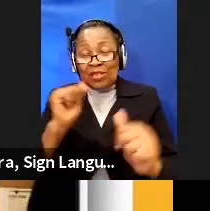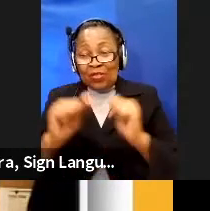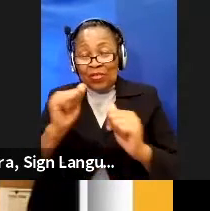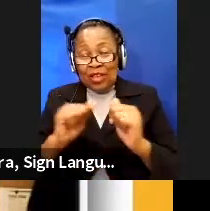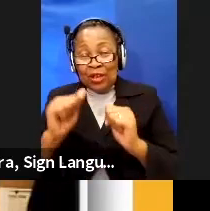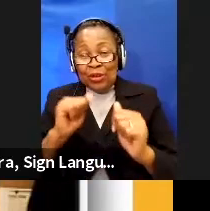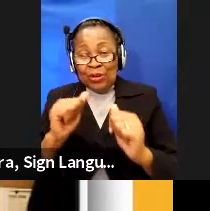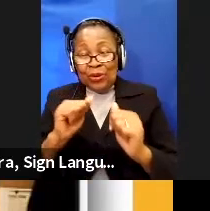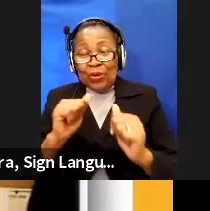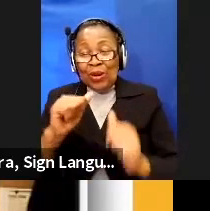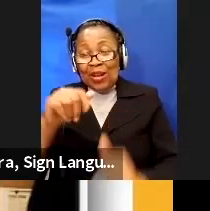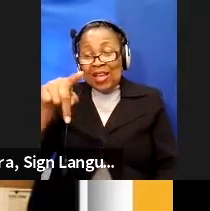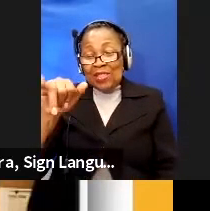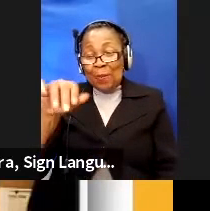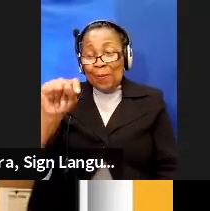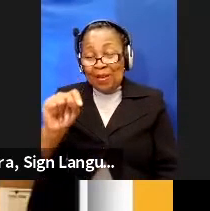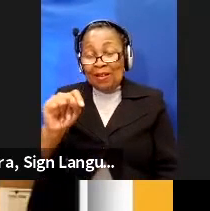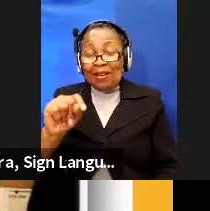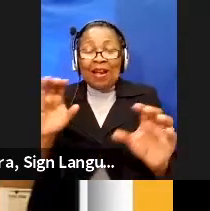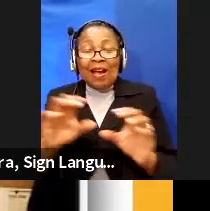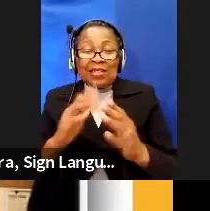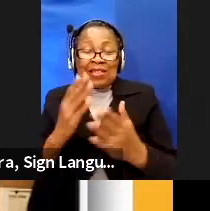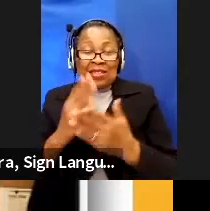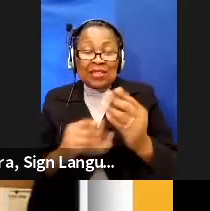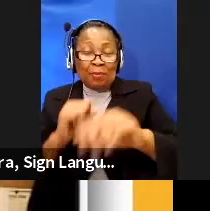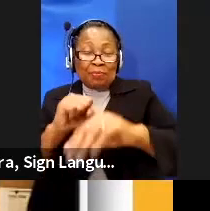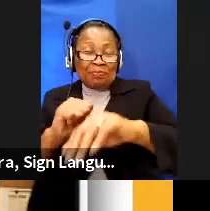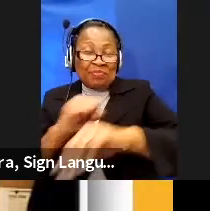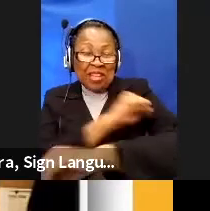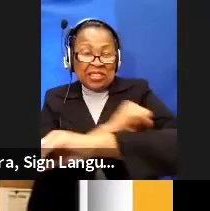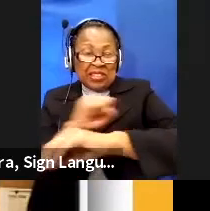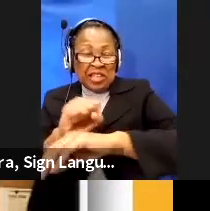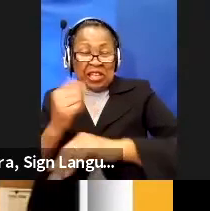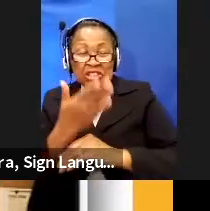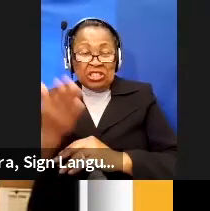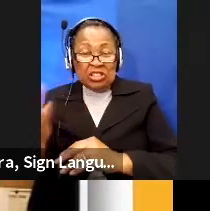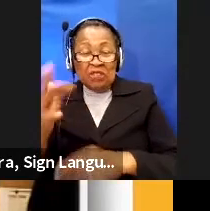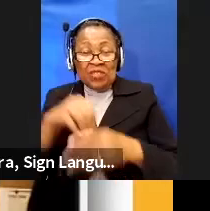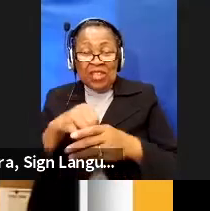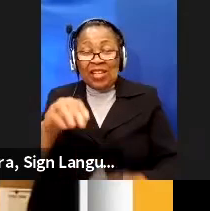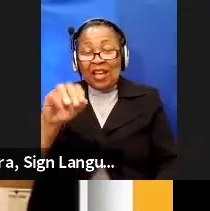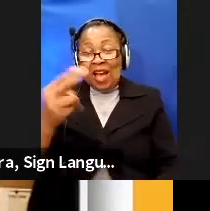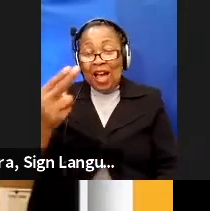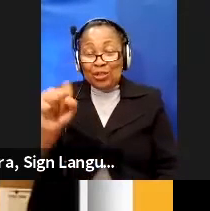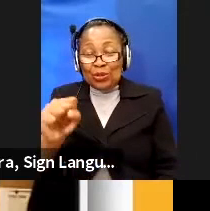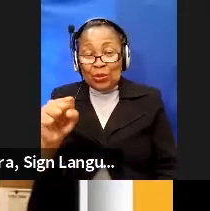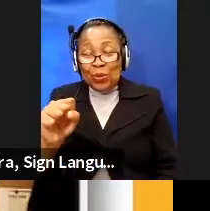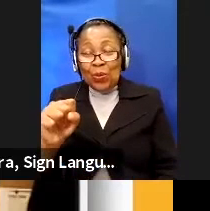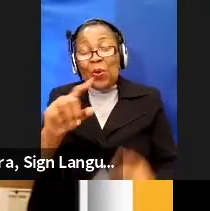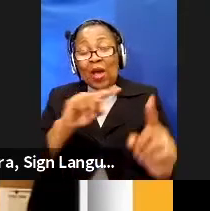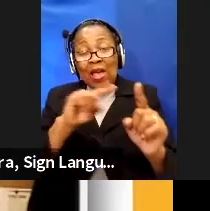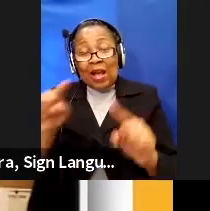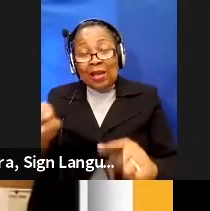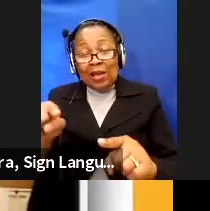usually in the pit. I did some stage stuff also when I was in high school. And I came to college